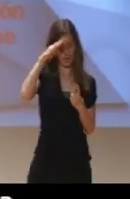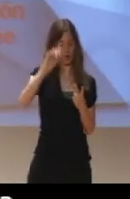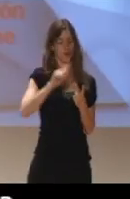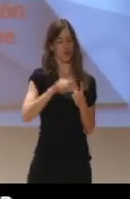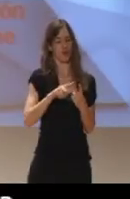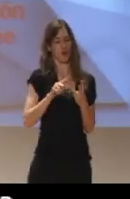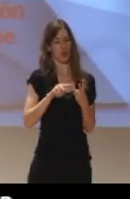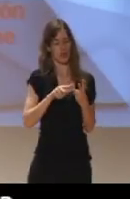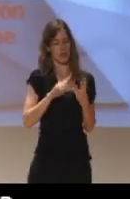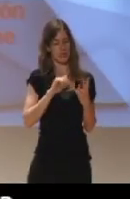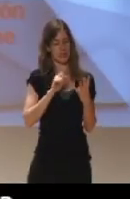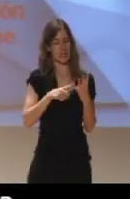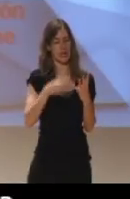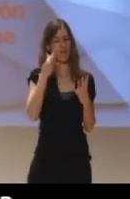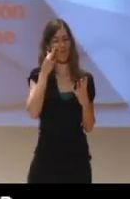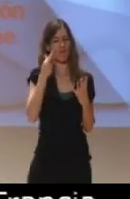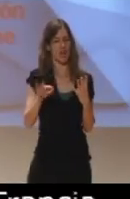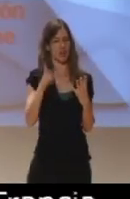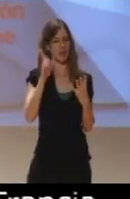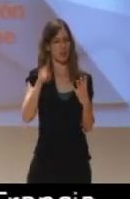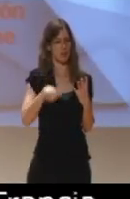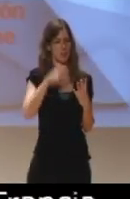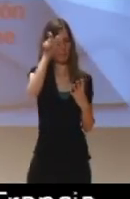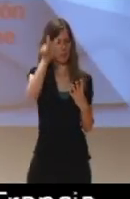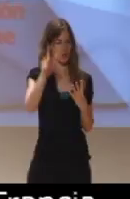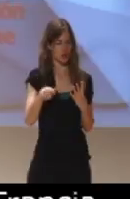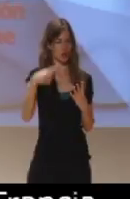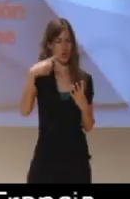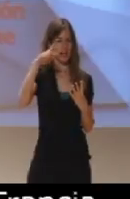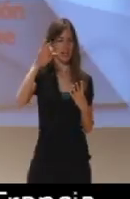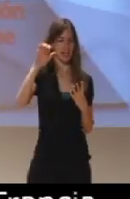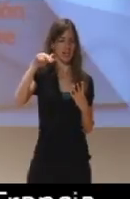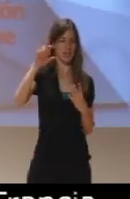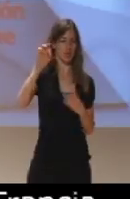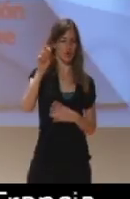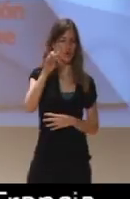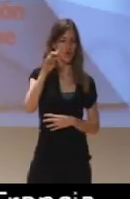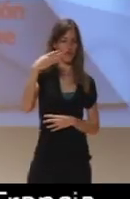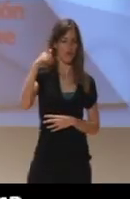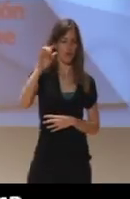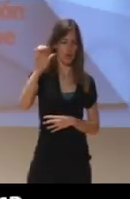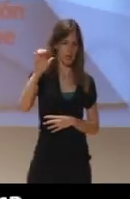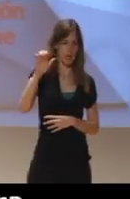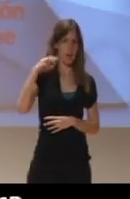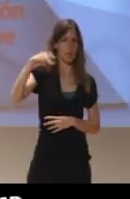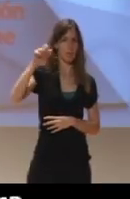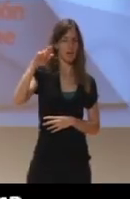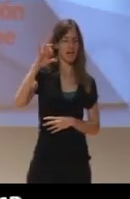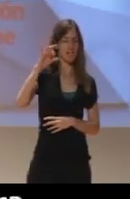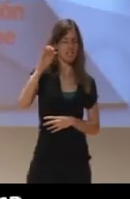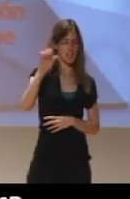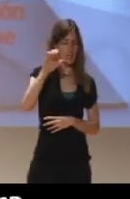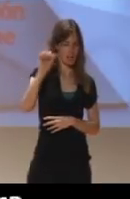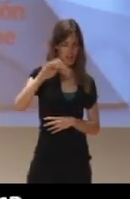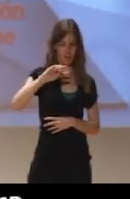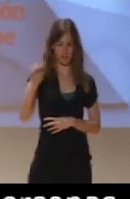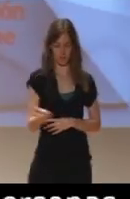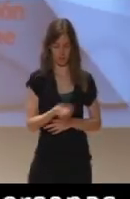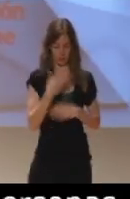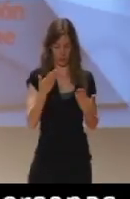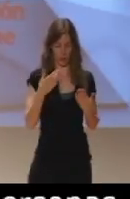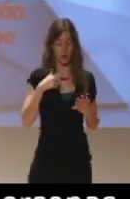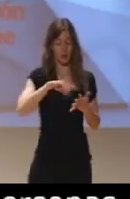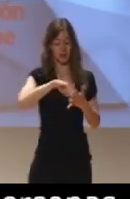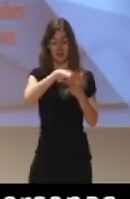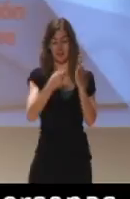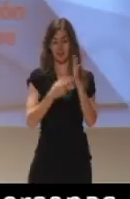from Mexico, and then we had somebody from Grenoble and somebody from Marseille.